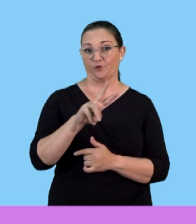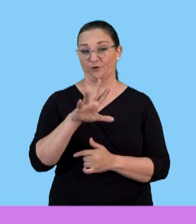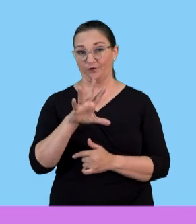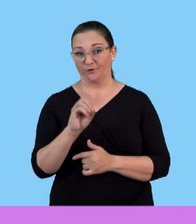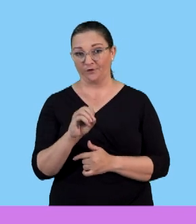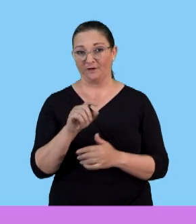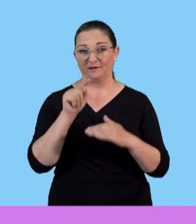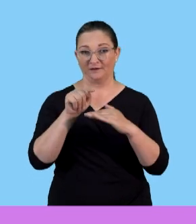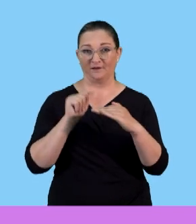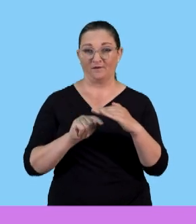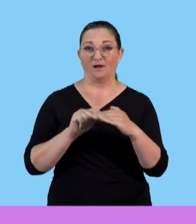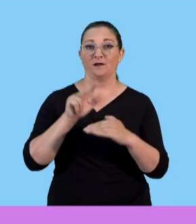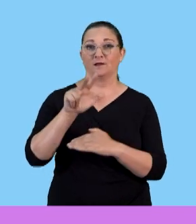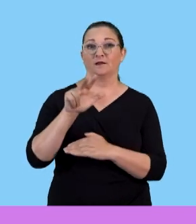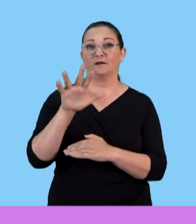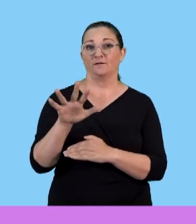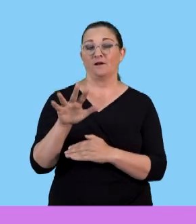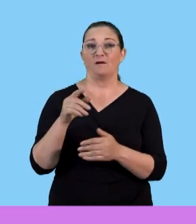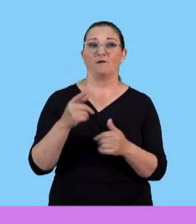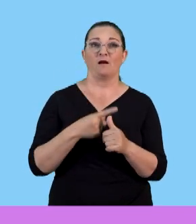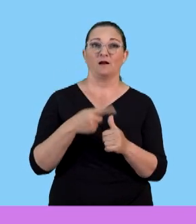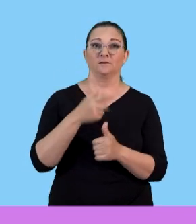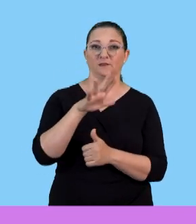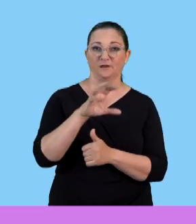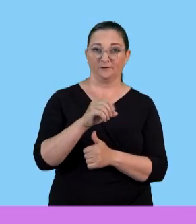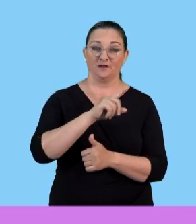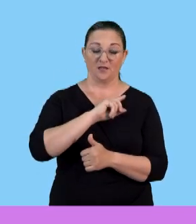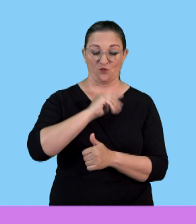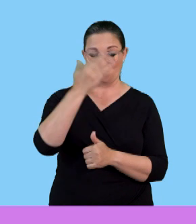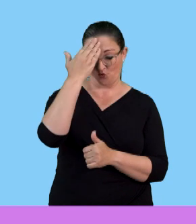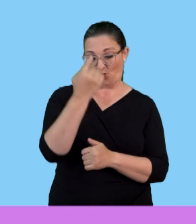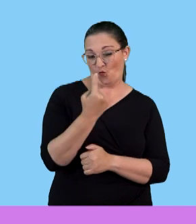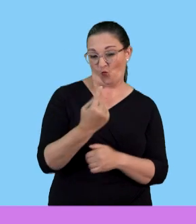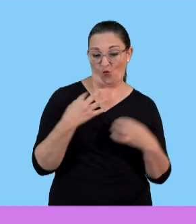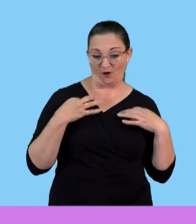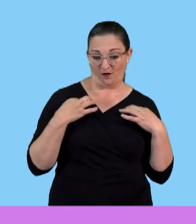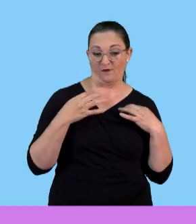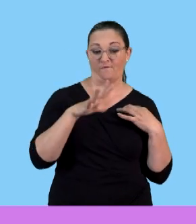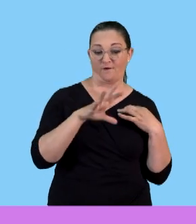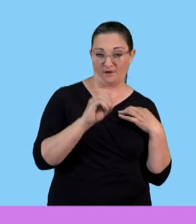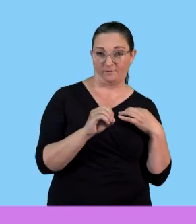4,250 divided by 85, it would give you a 50, meaning each sportswear will cost 50 rand.